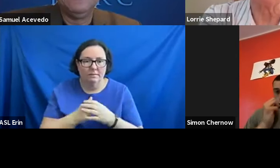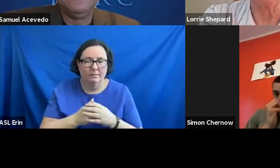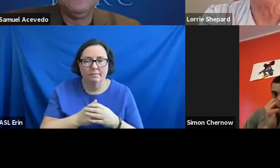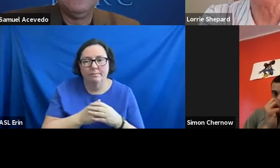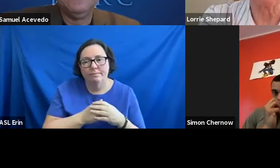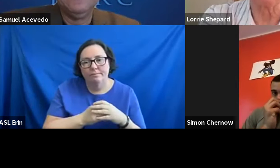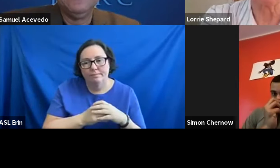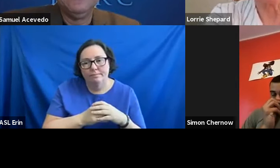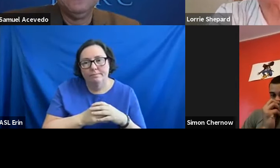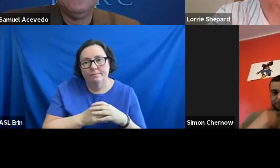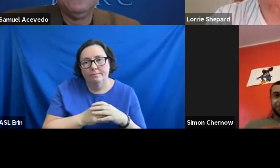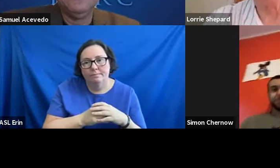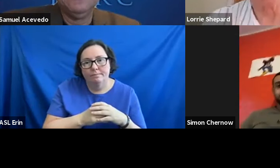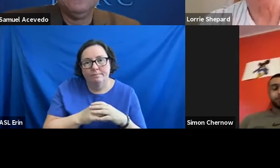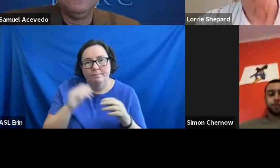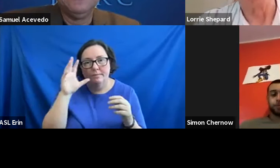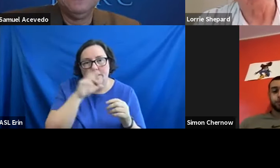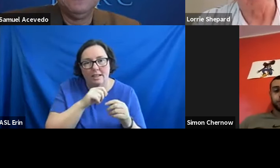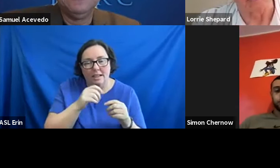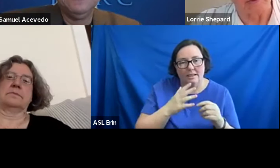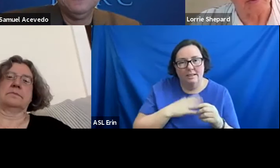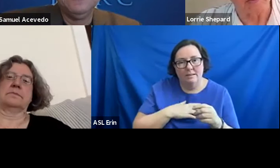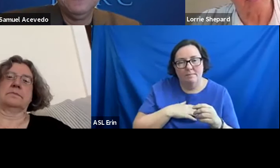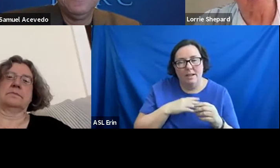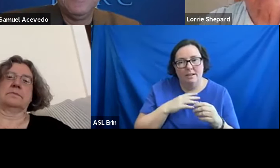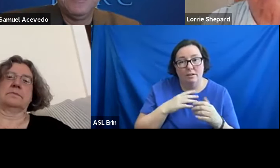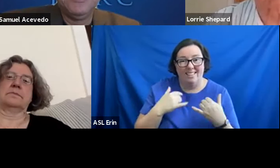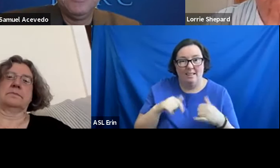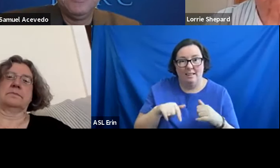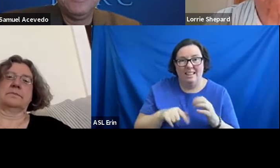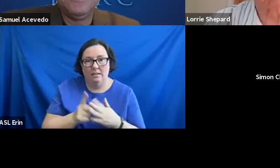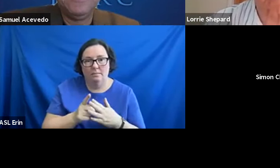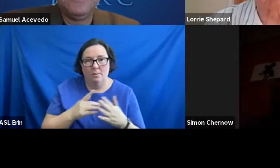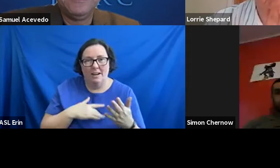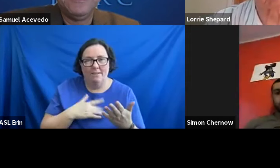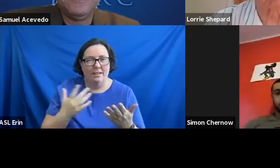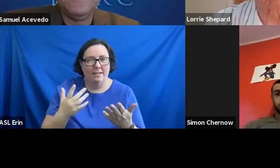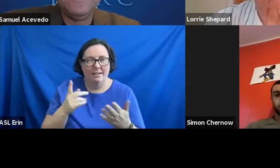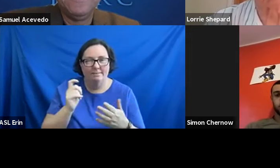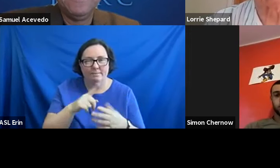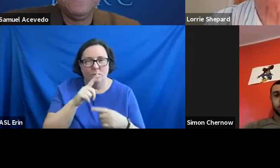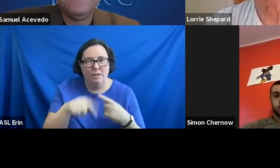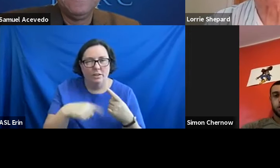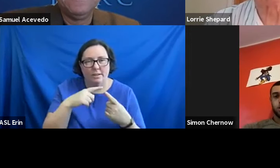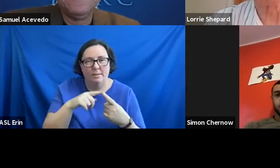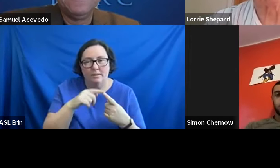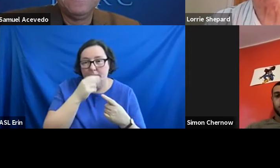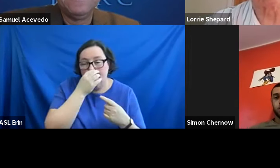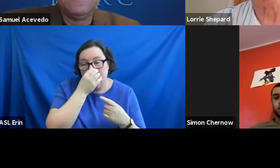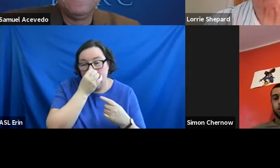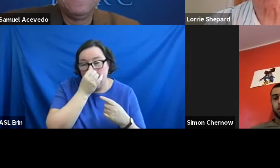And I guess where I'm landing on this at this moment is a question about